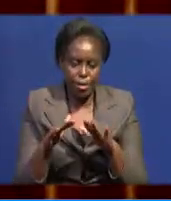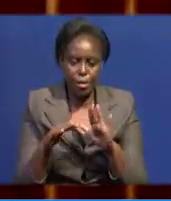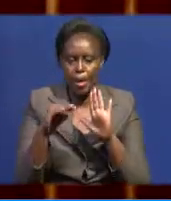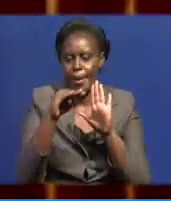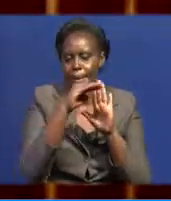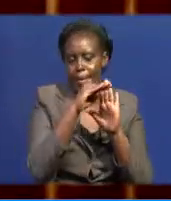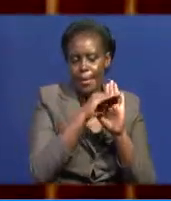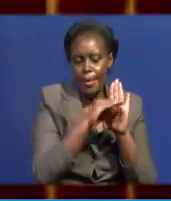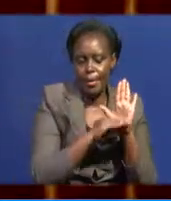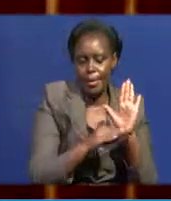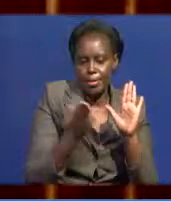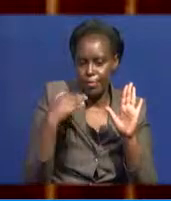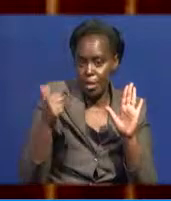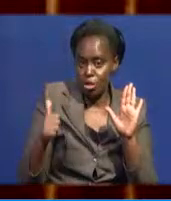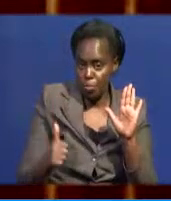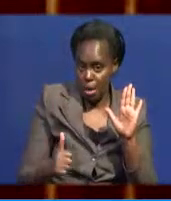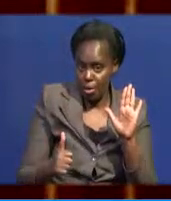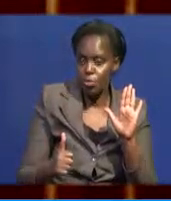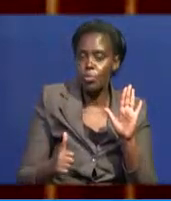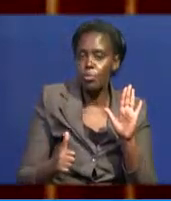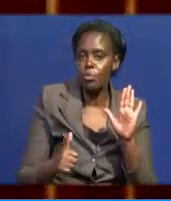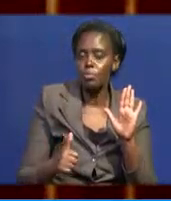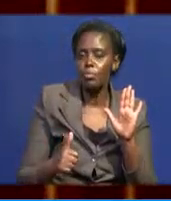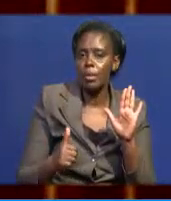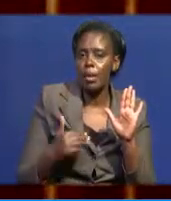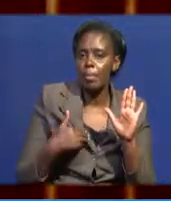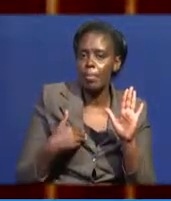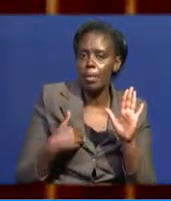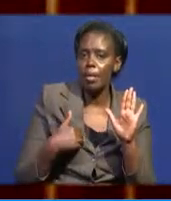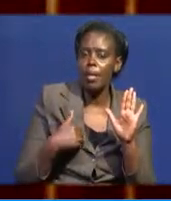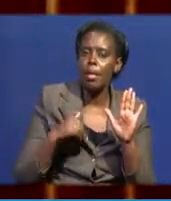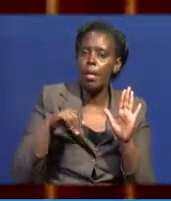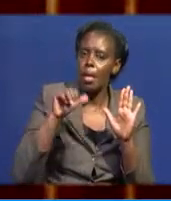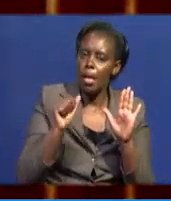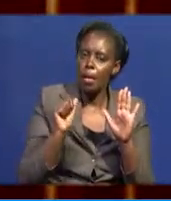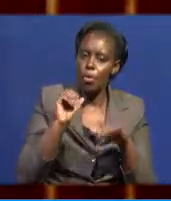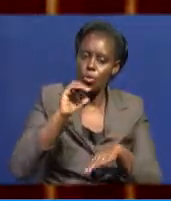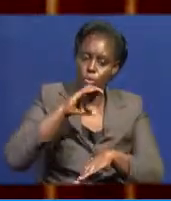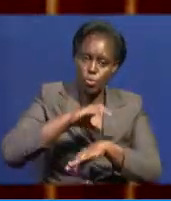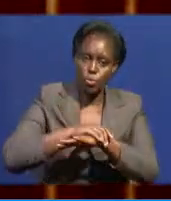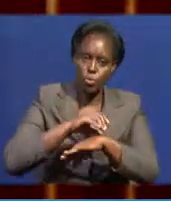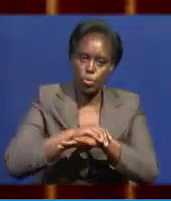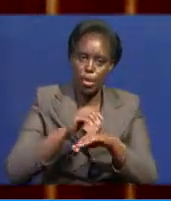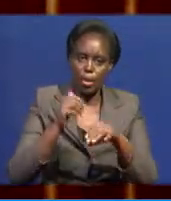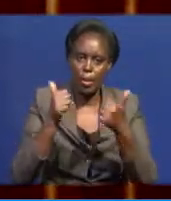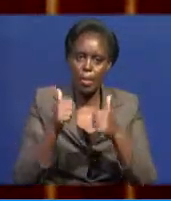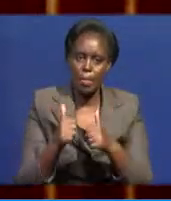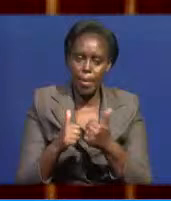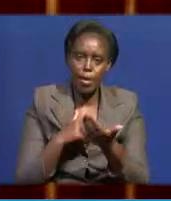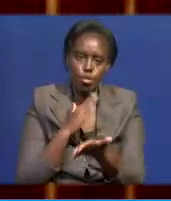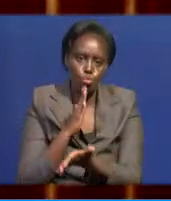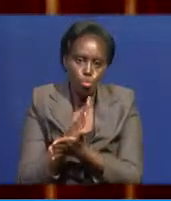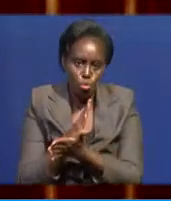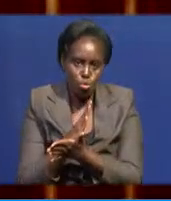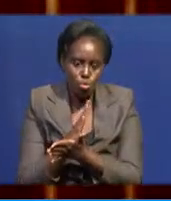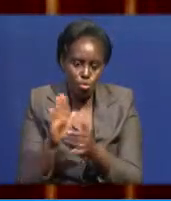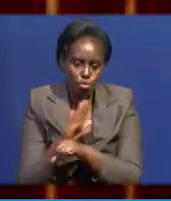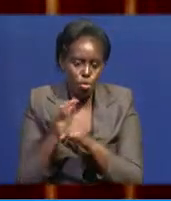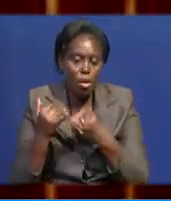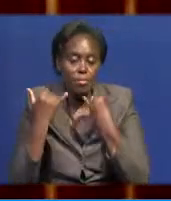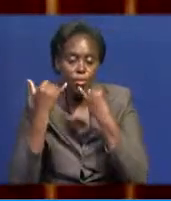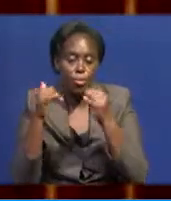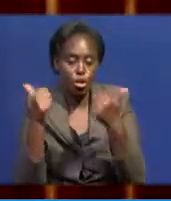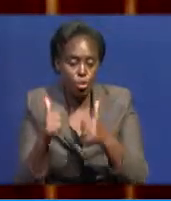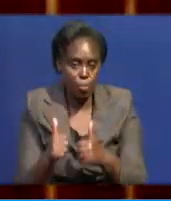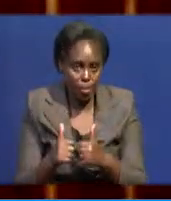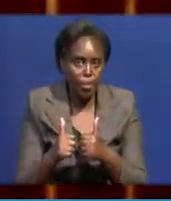is not conclusive. I think this is what I was able to get. They are yet to verify in full details, but